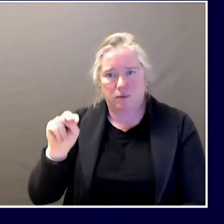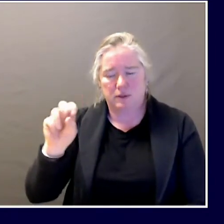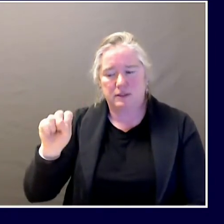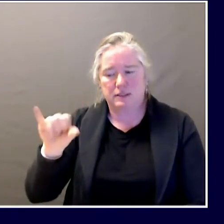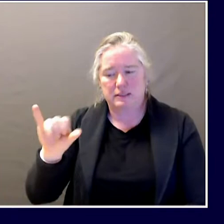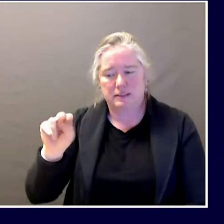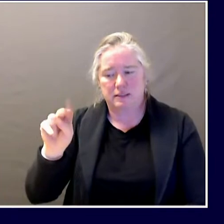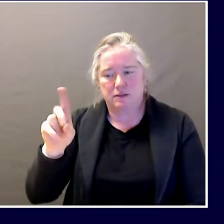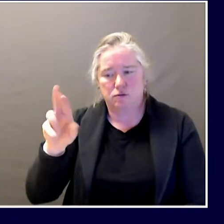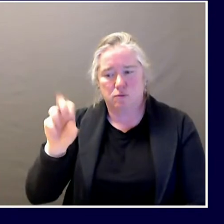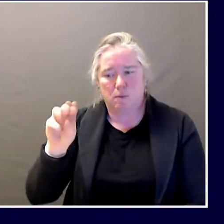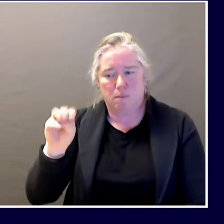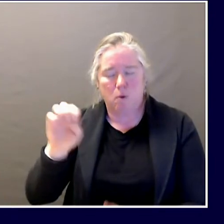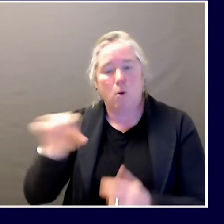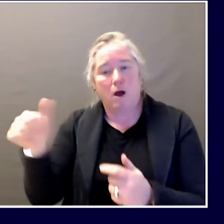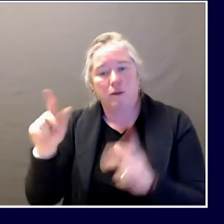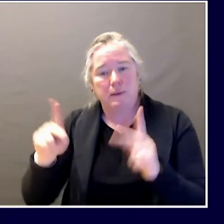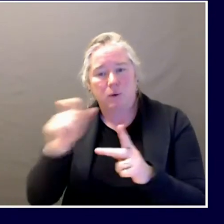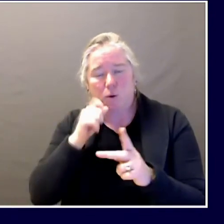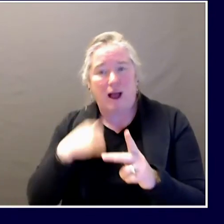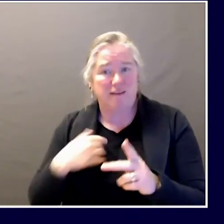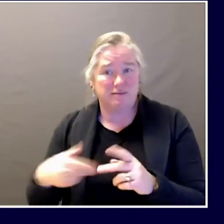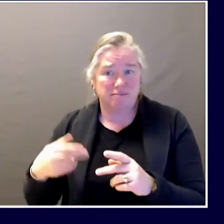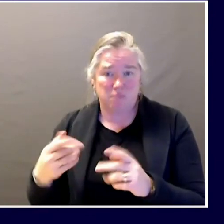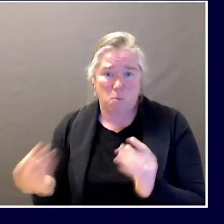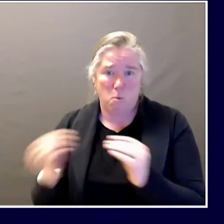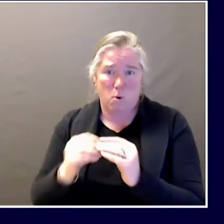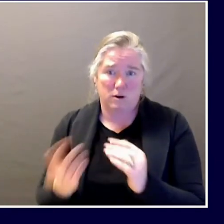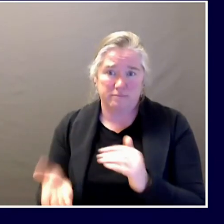of complications? Sure, and